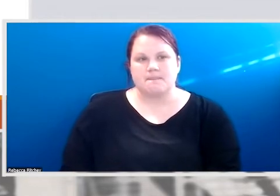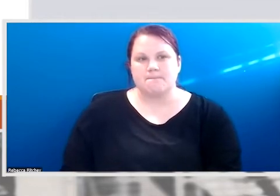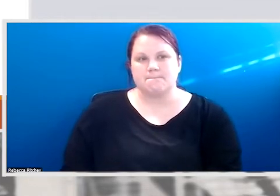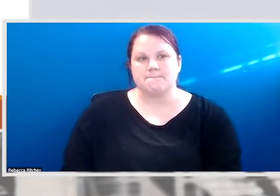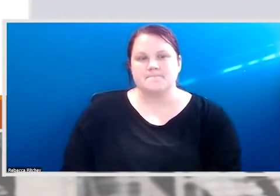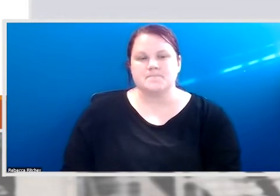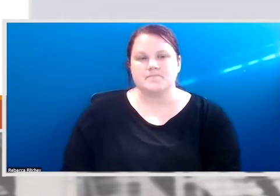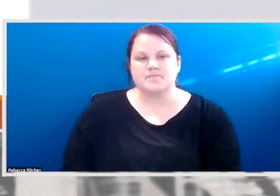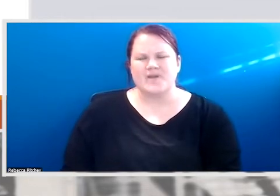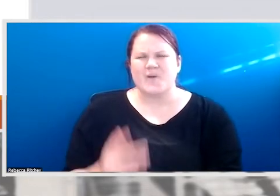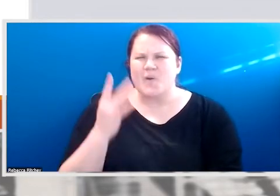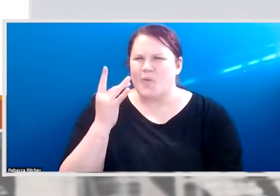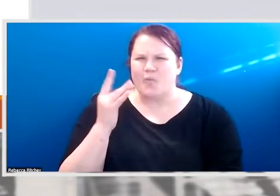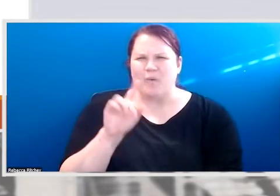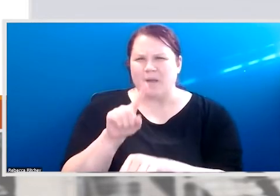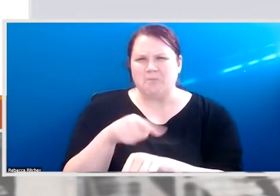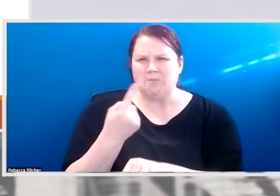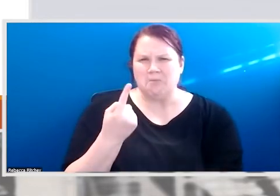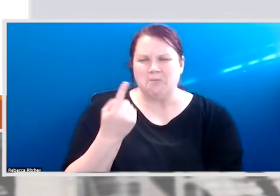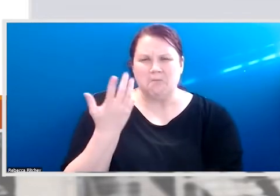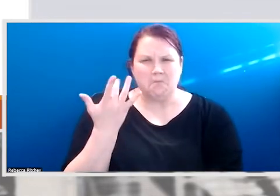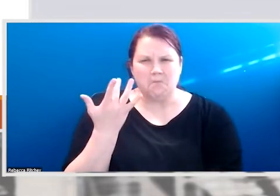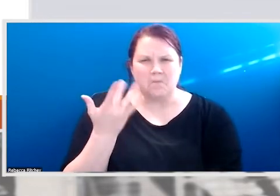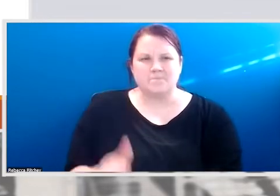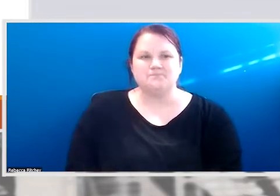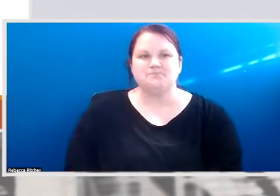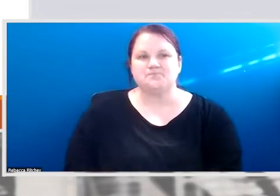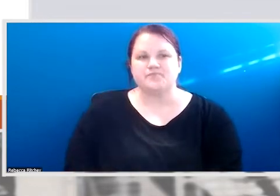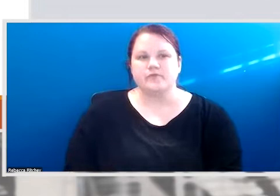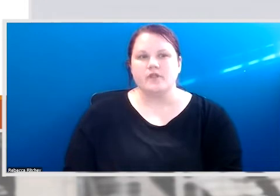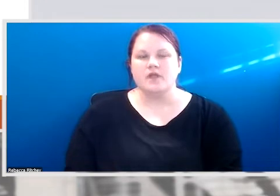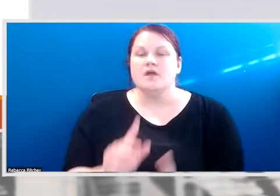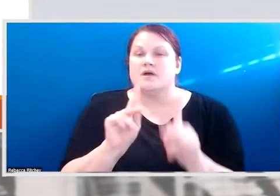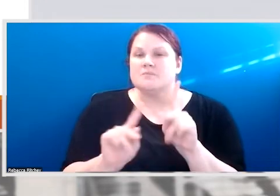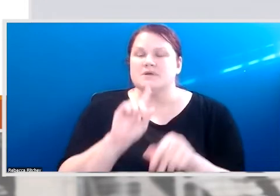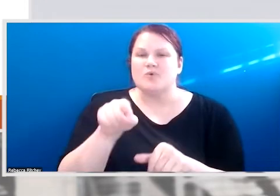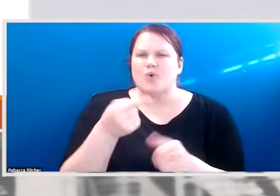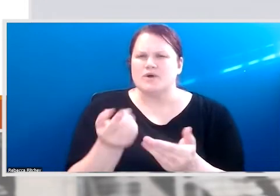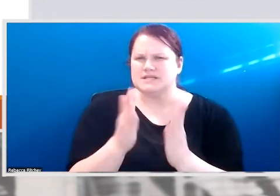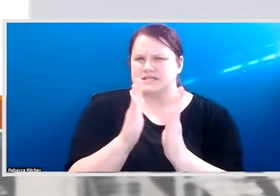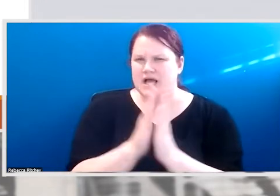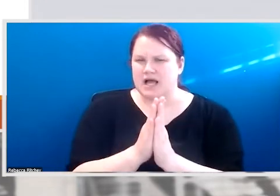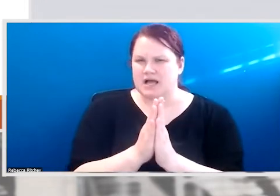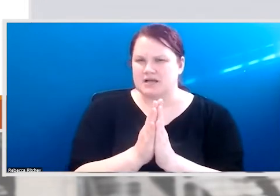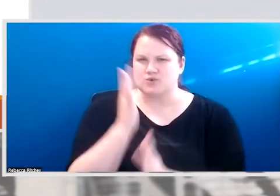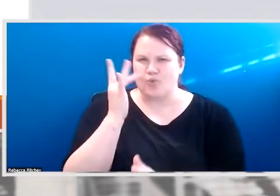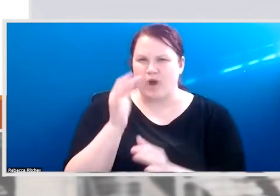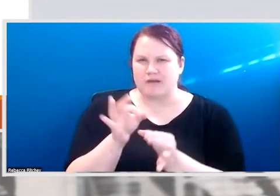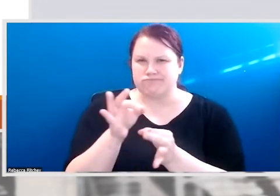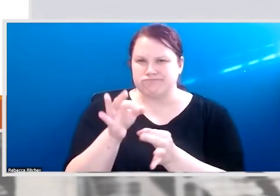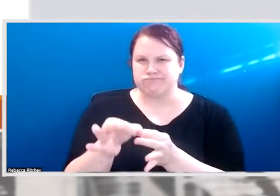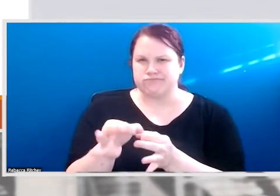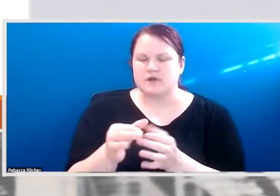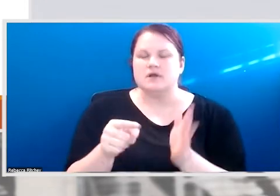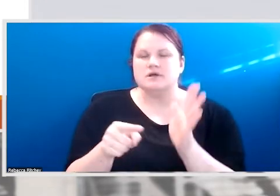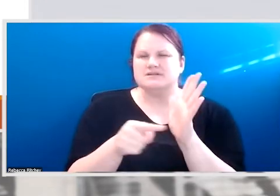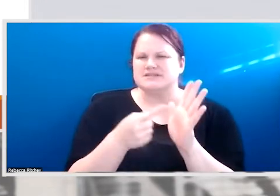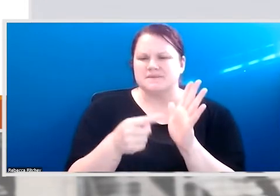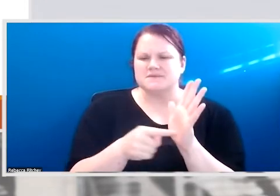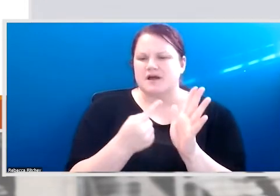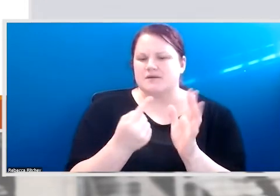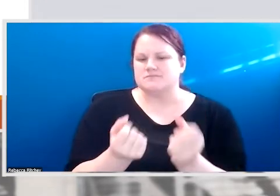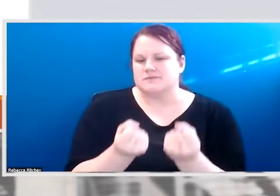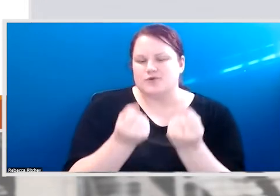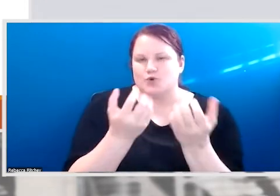So again, why does it take so long? People always ask, what are these causes for delays? Sometimes those causes